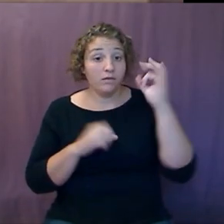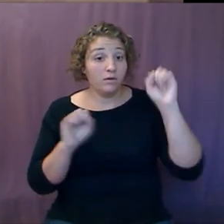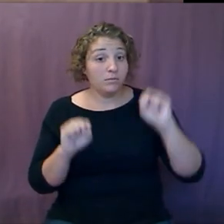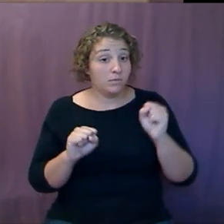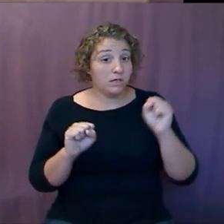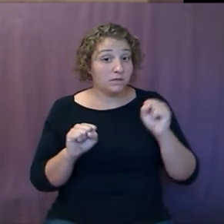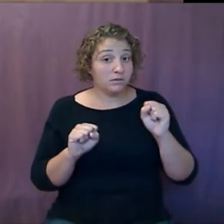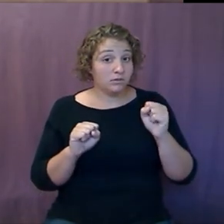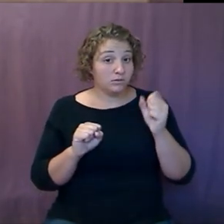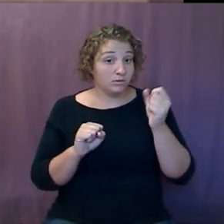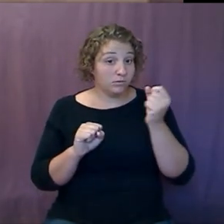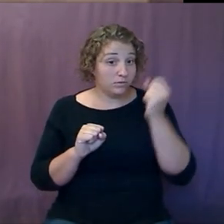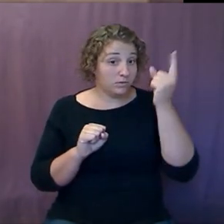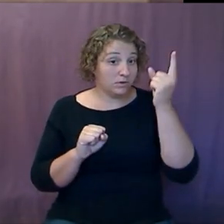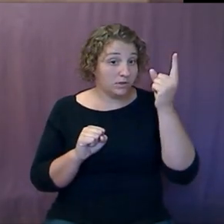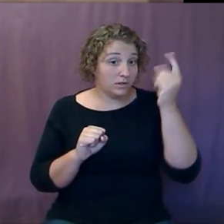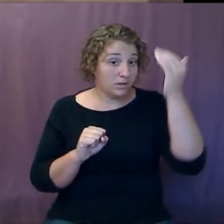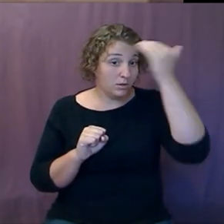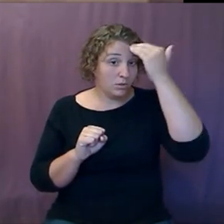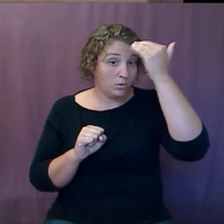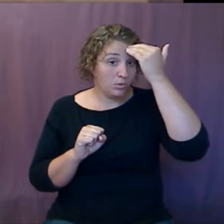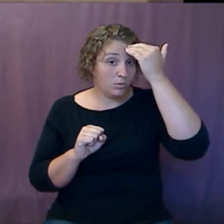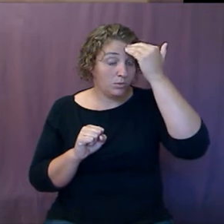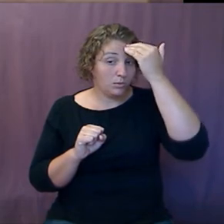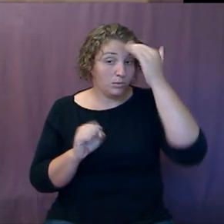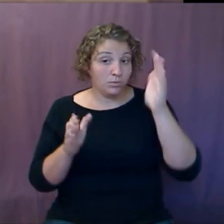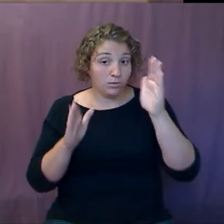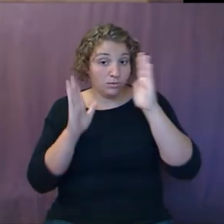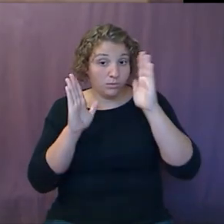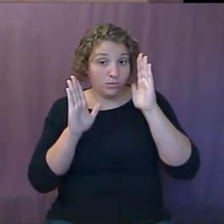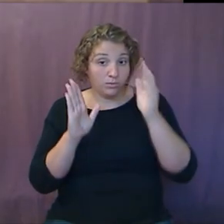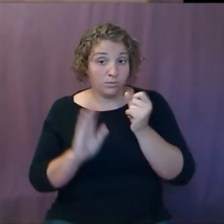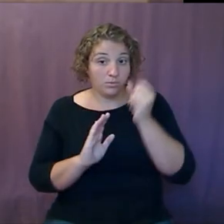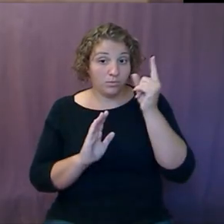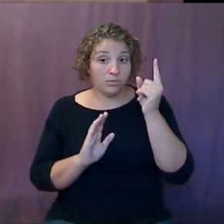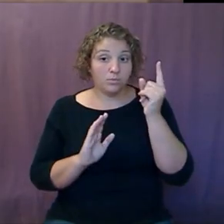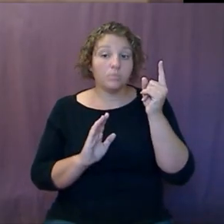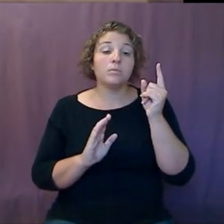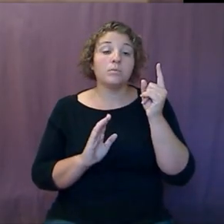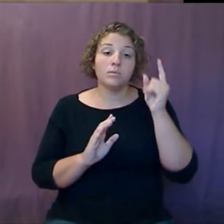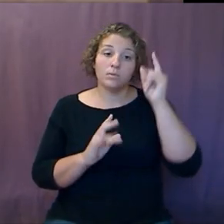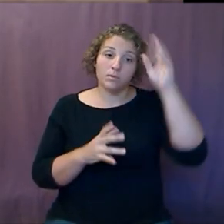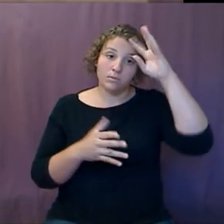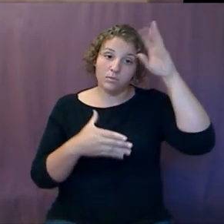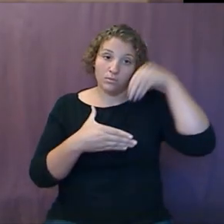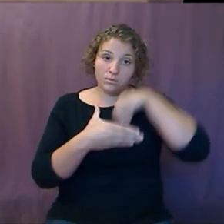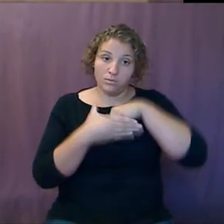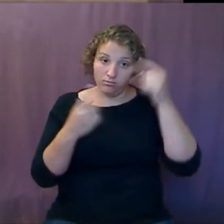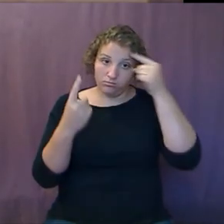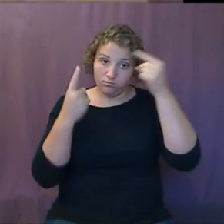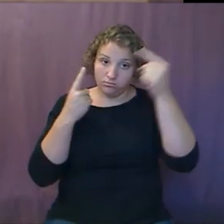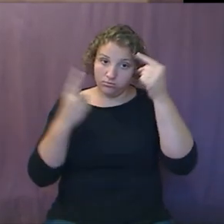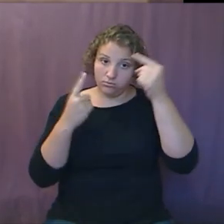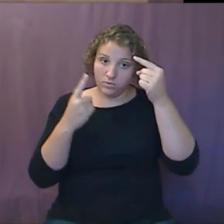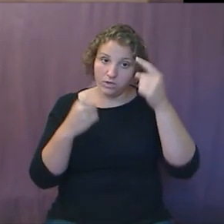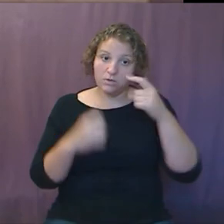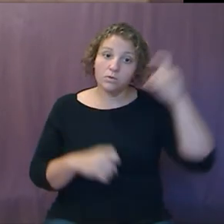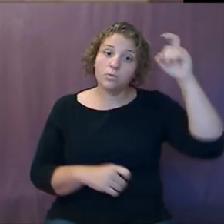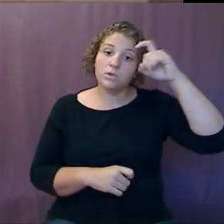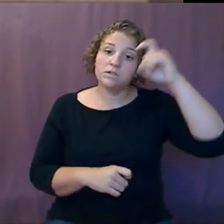the word is newest mental perception and appreciation or emotive thinking here is wisdom